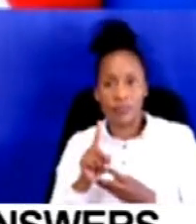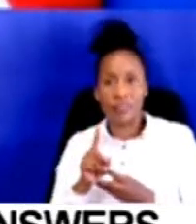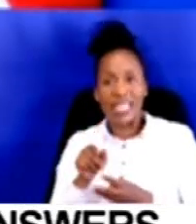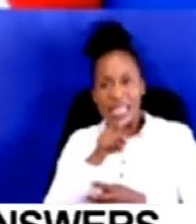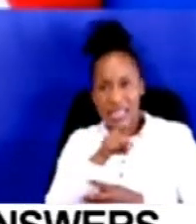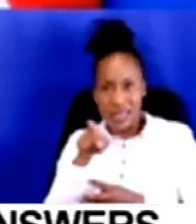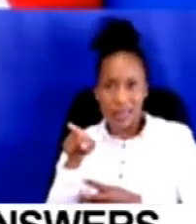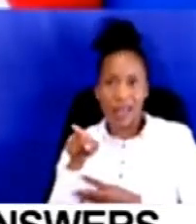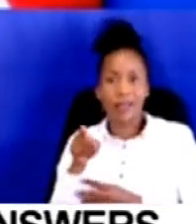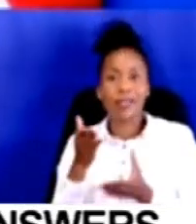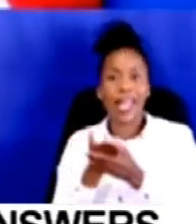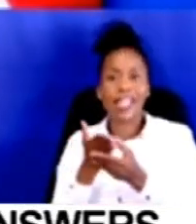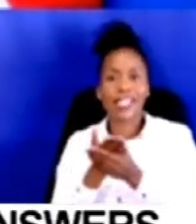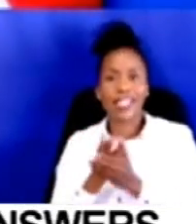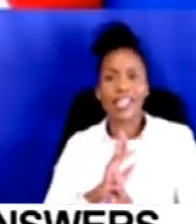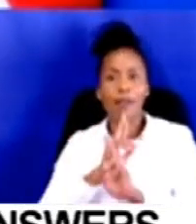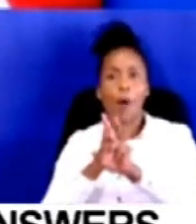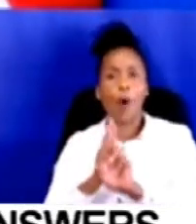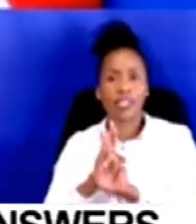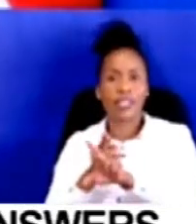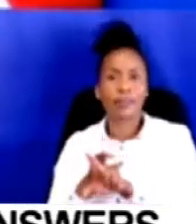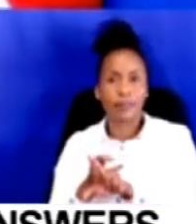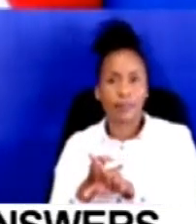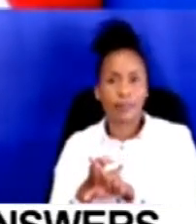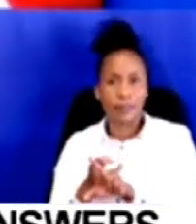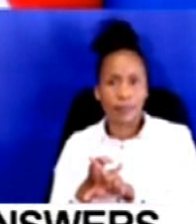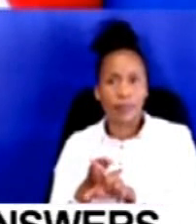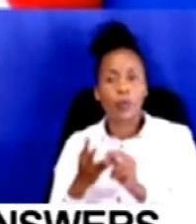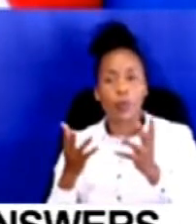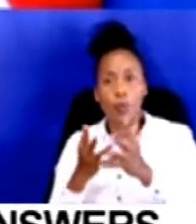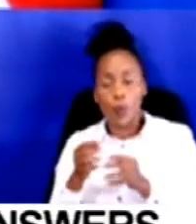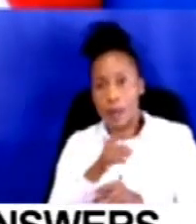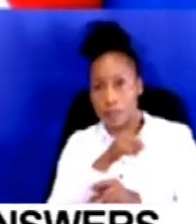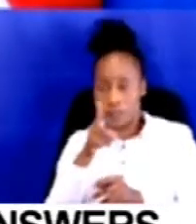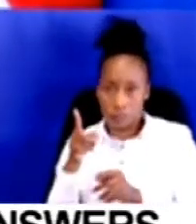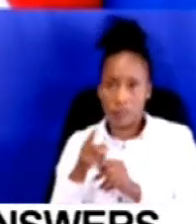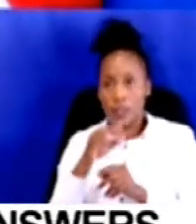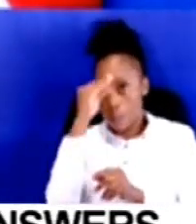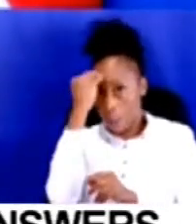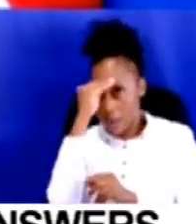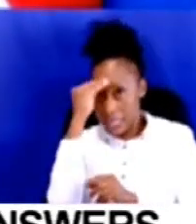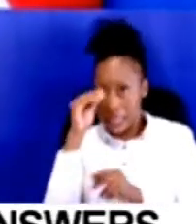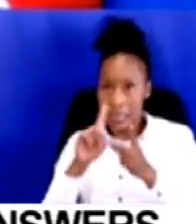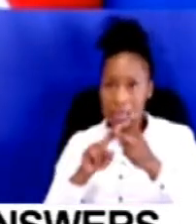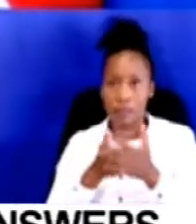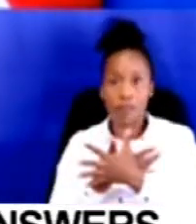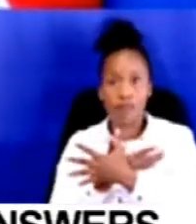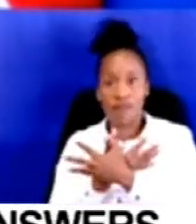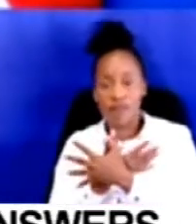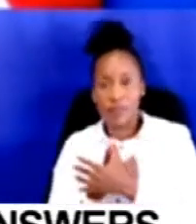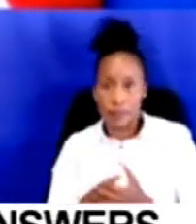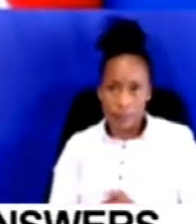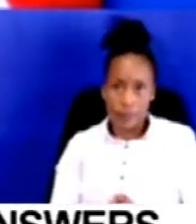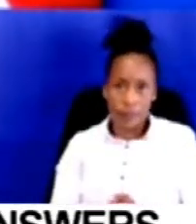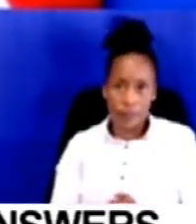such cases to our law enforcement agencies. I also take